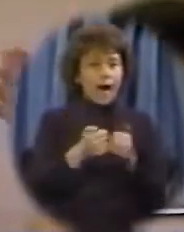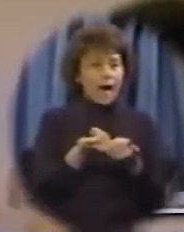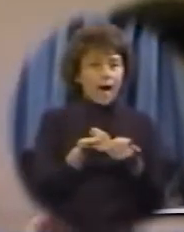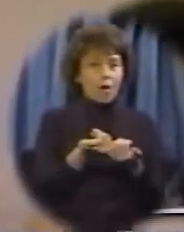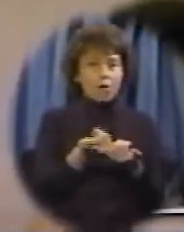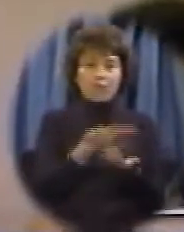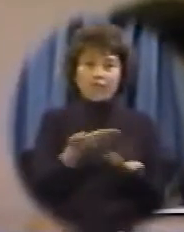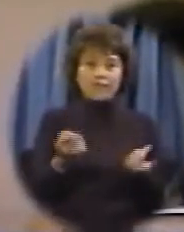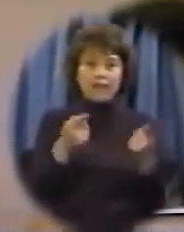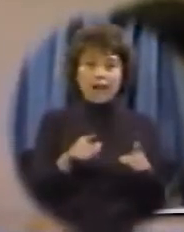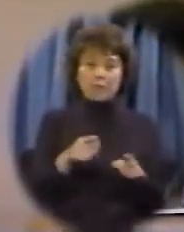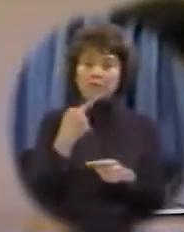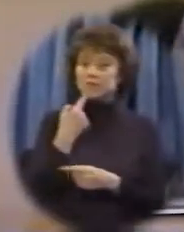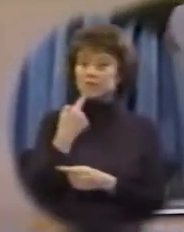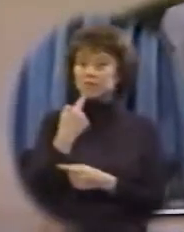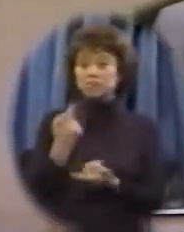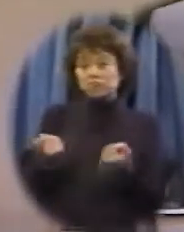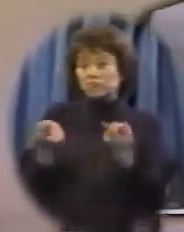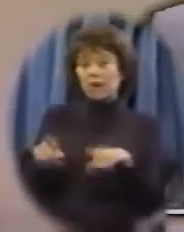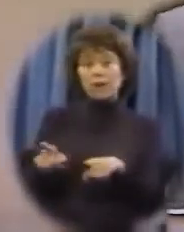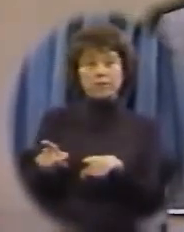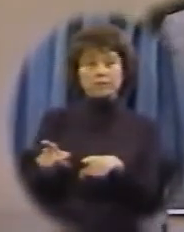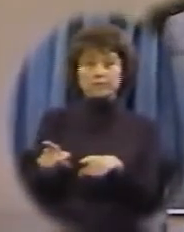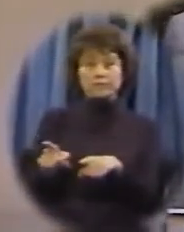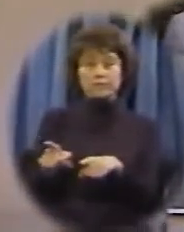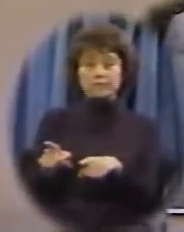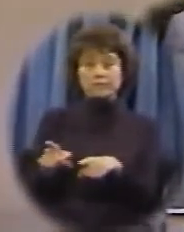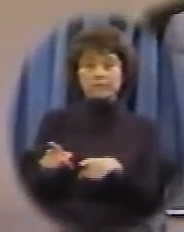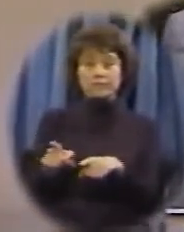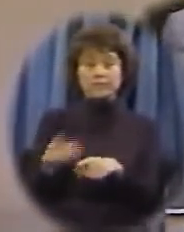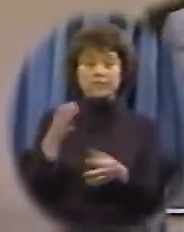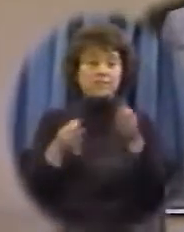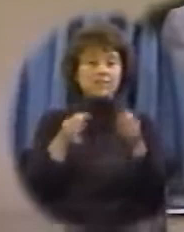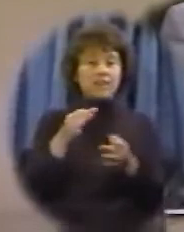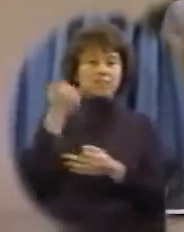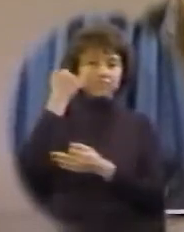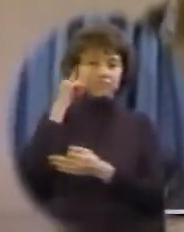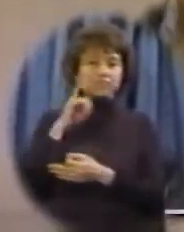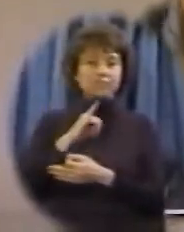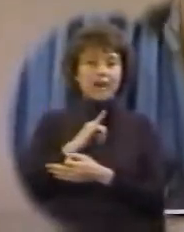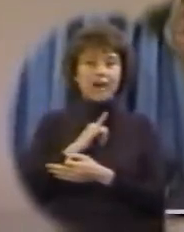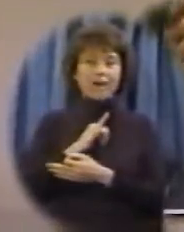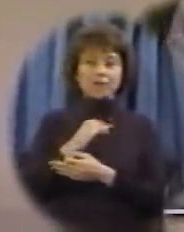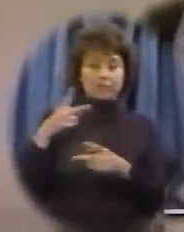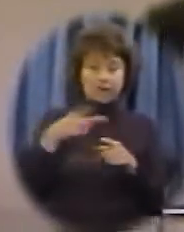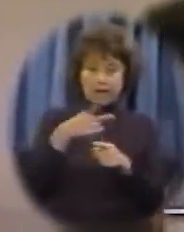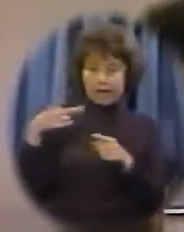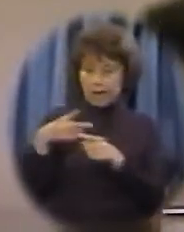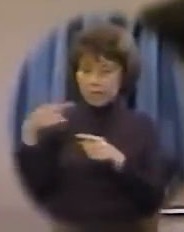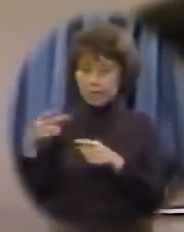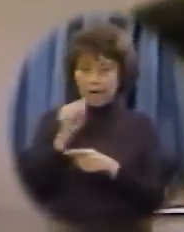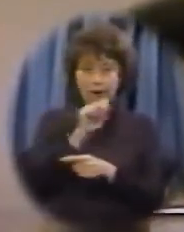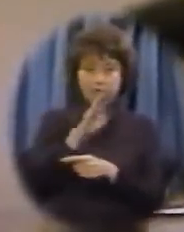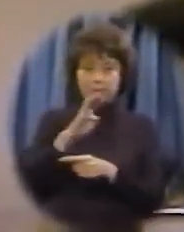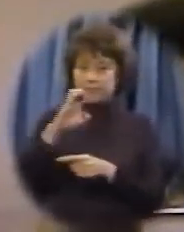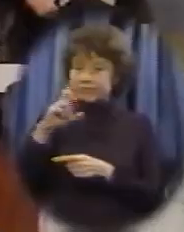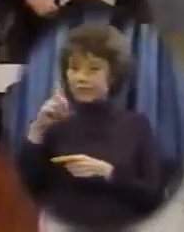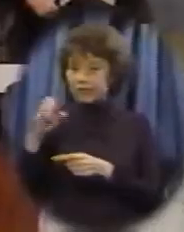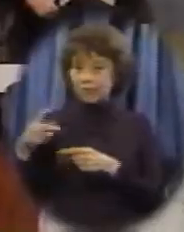just happened to be. Like I'd take the letters of the alphabet and cut them to pieces, throw them up in the air, and they would just happen to become the 23rd